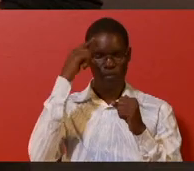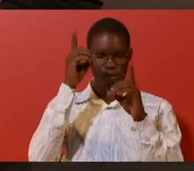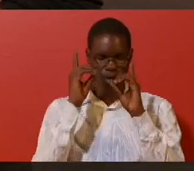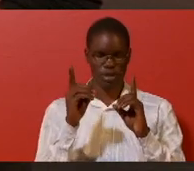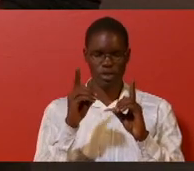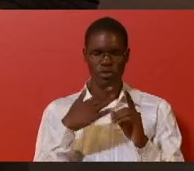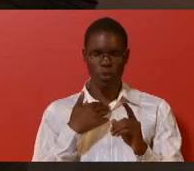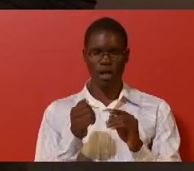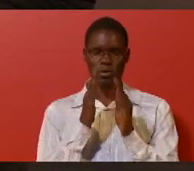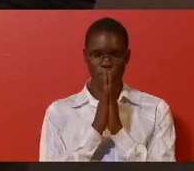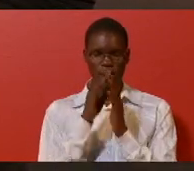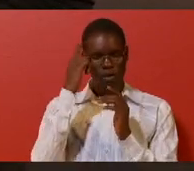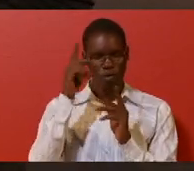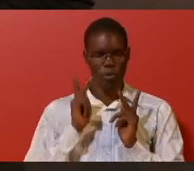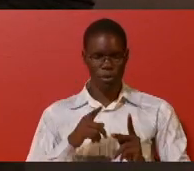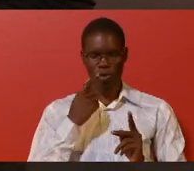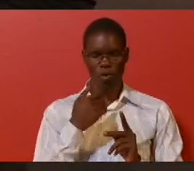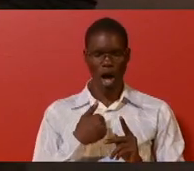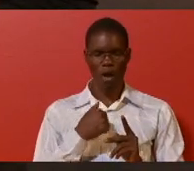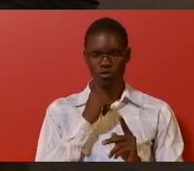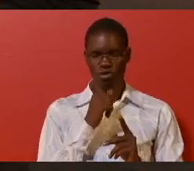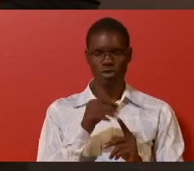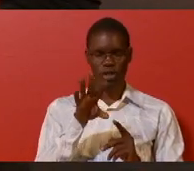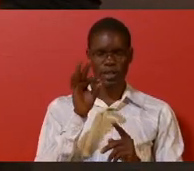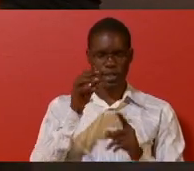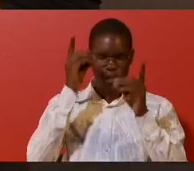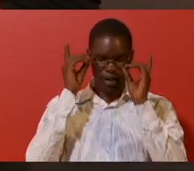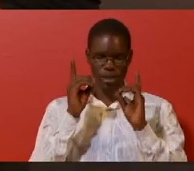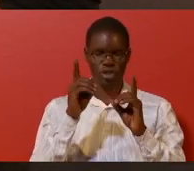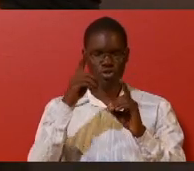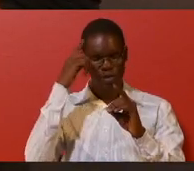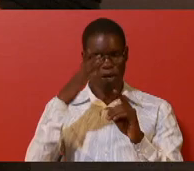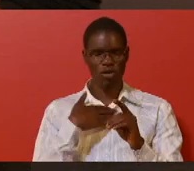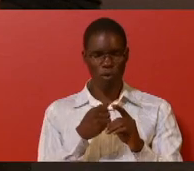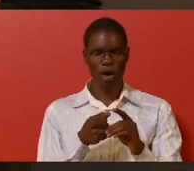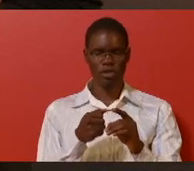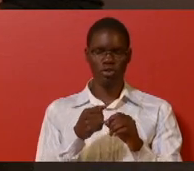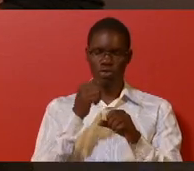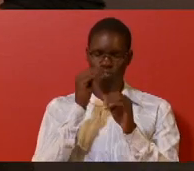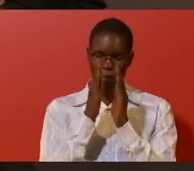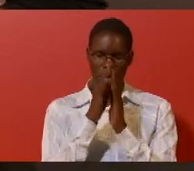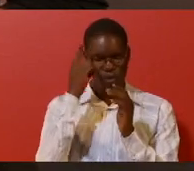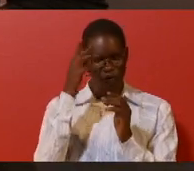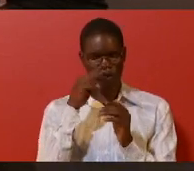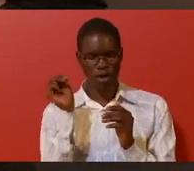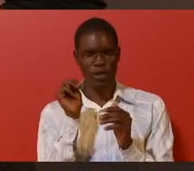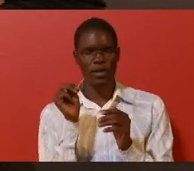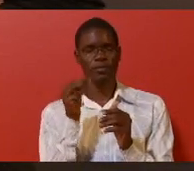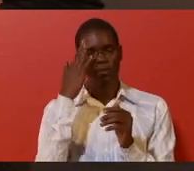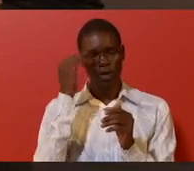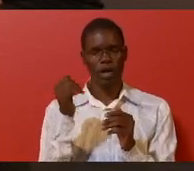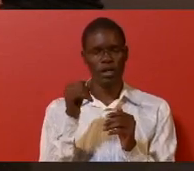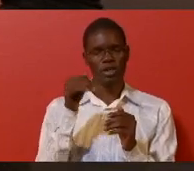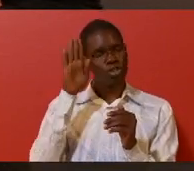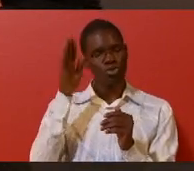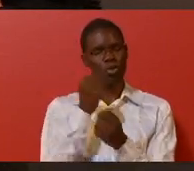needed to raise their hands and probably are not yet sure they're ready to commit. We want to pray for them because we know that you